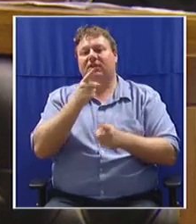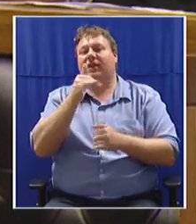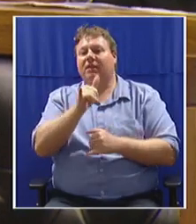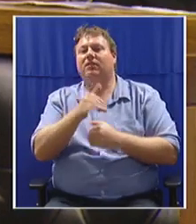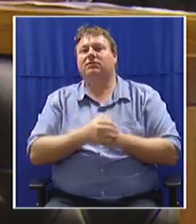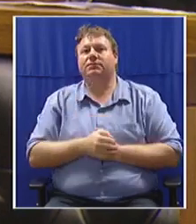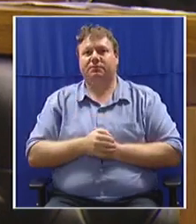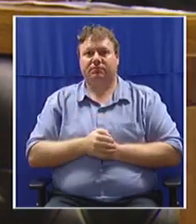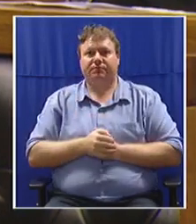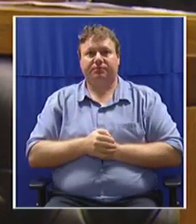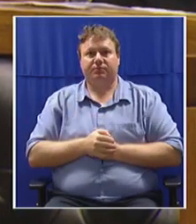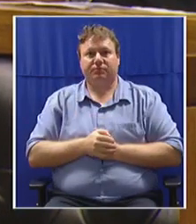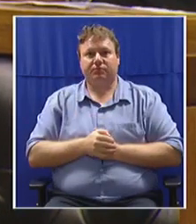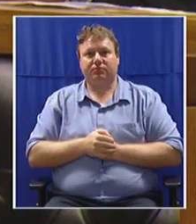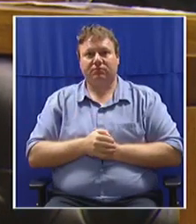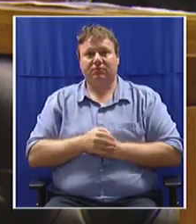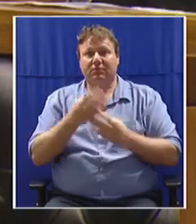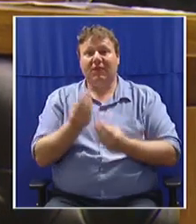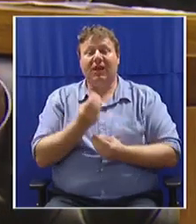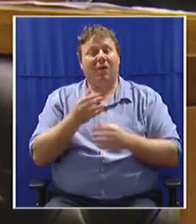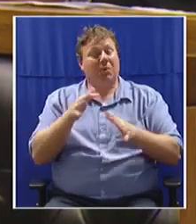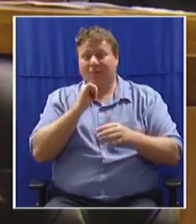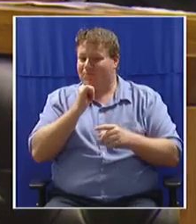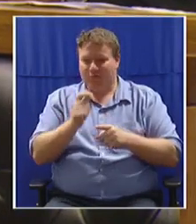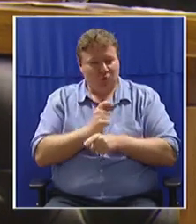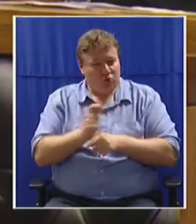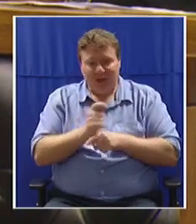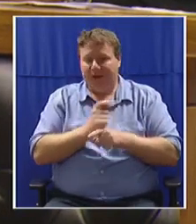about the number of young people that are not in training, that are not